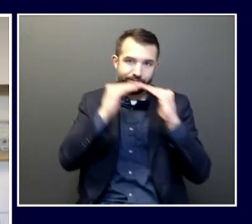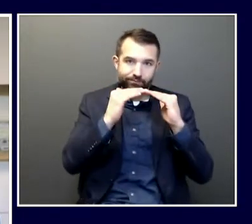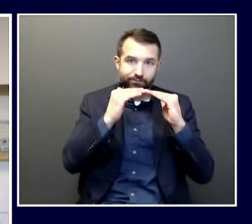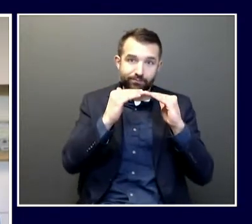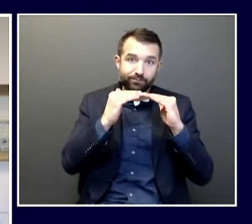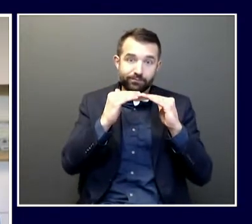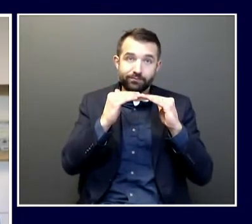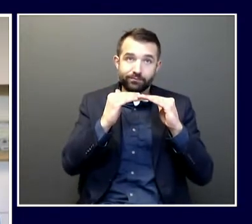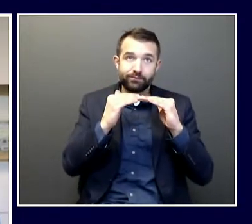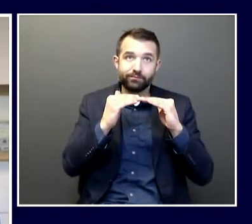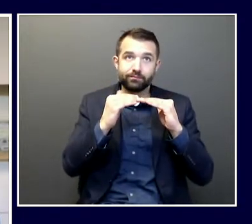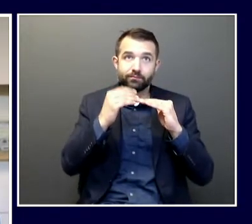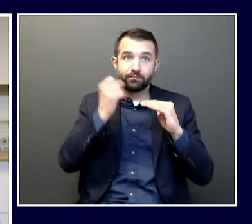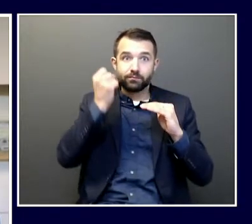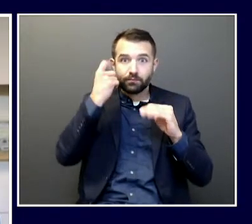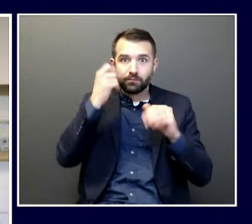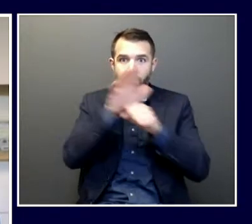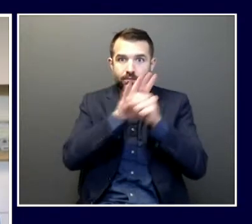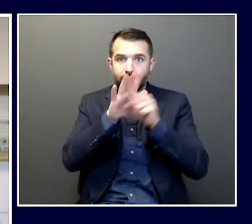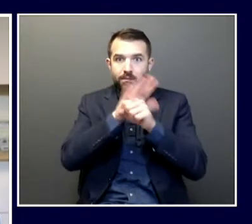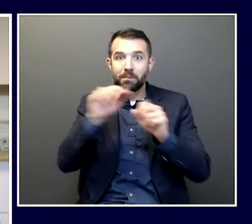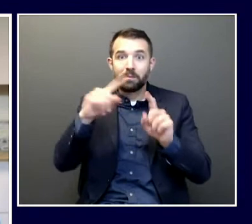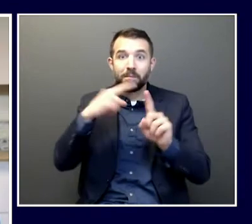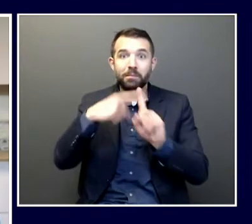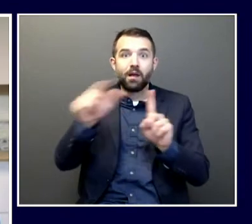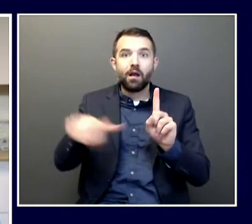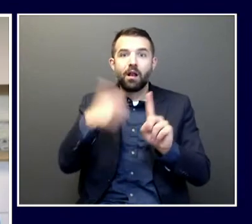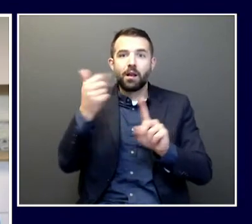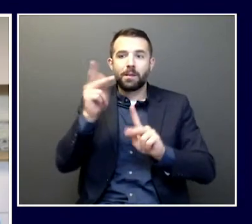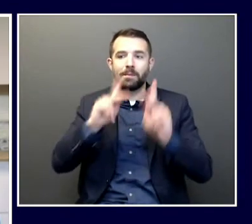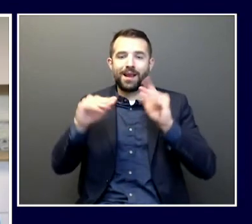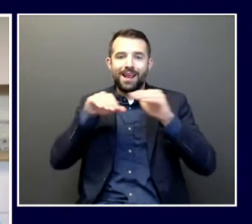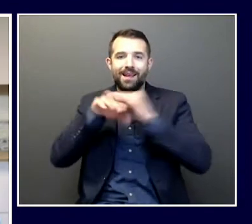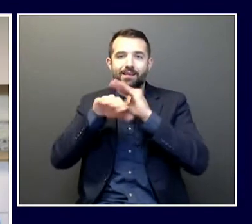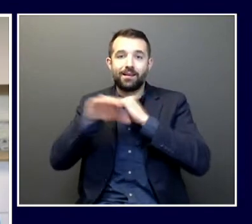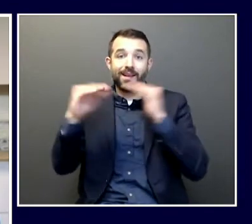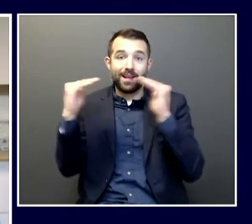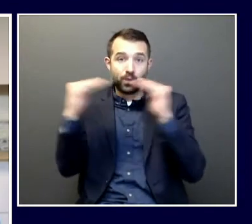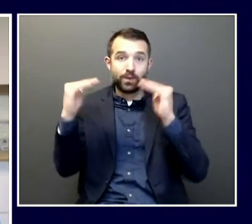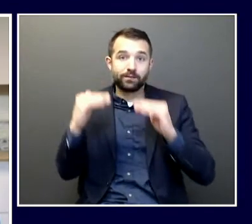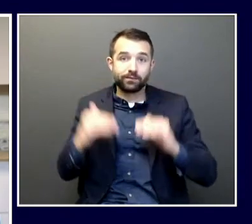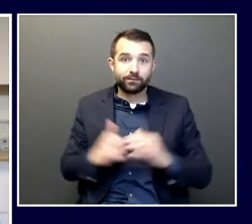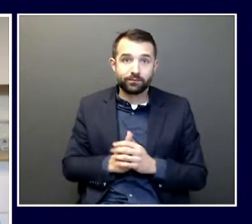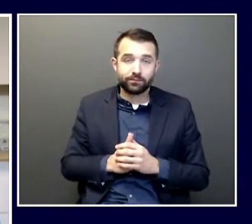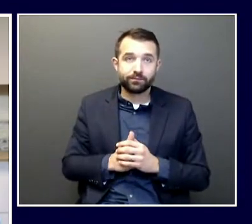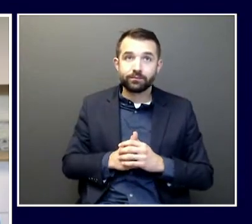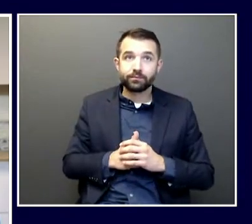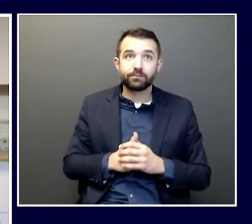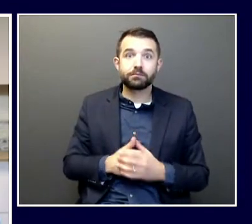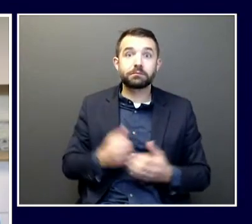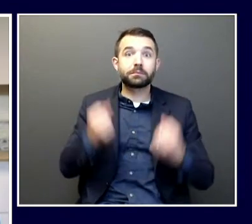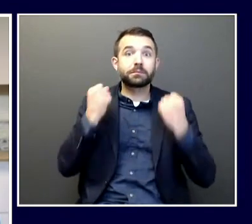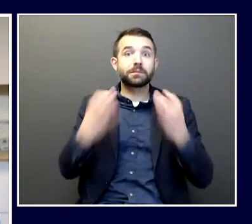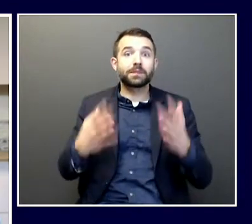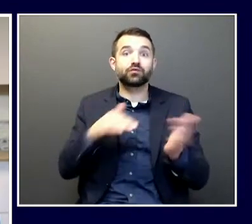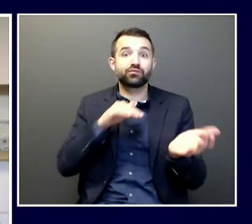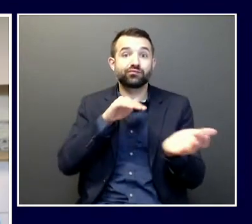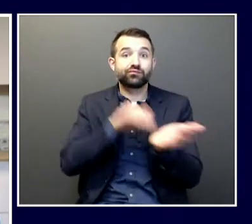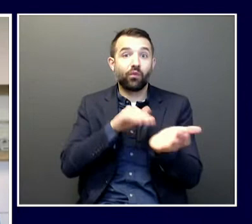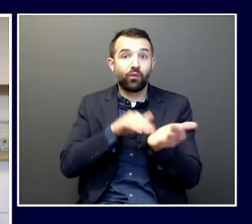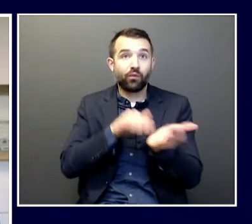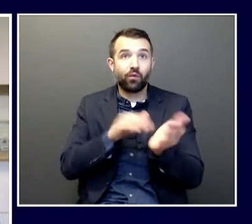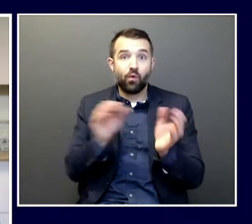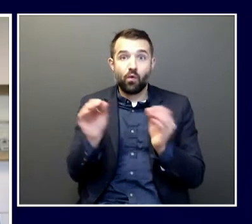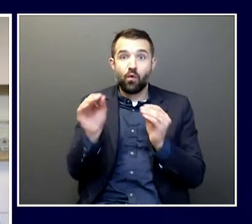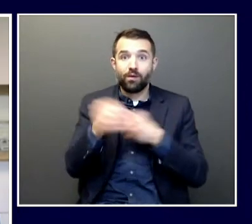equity, are doctors' offices themselves. For a lot of folks who are hesitant, be it because they don't have all the facts or because